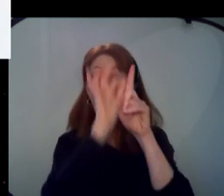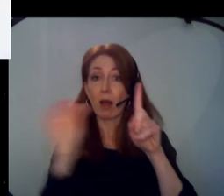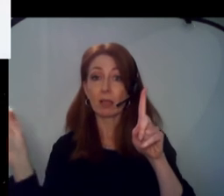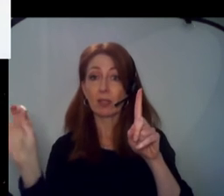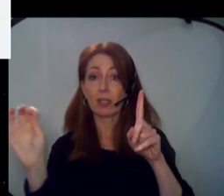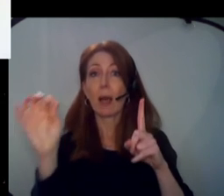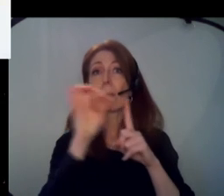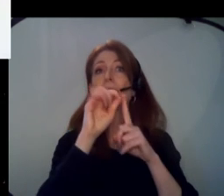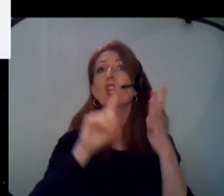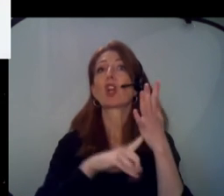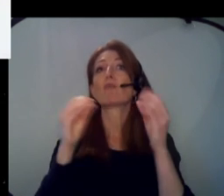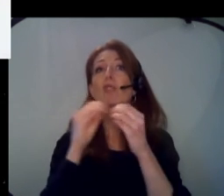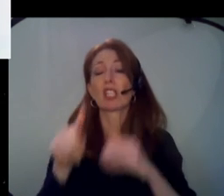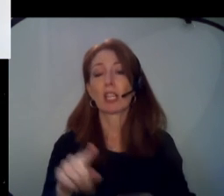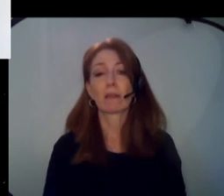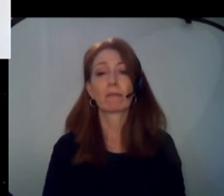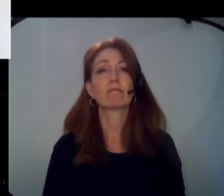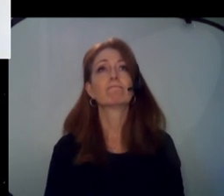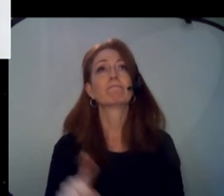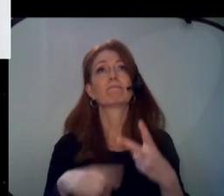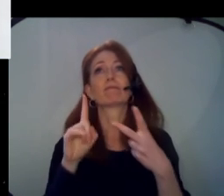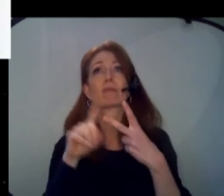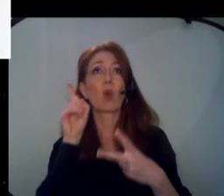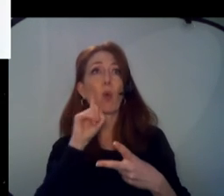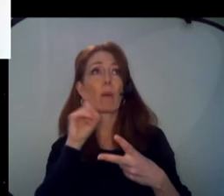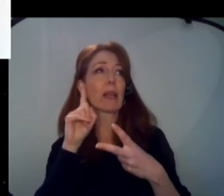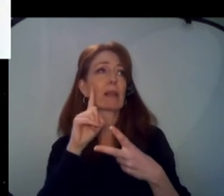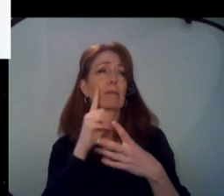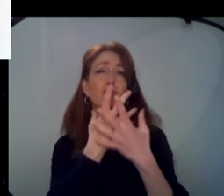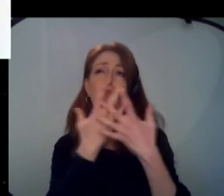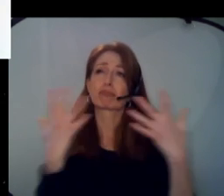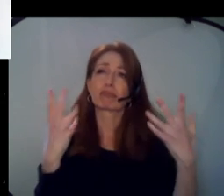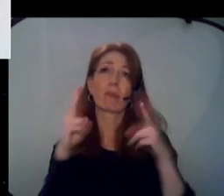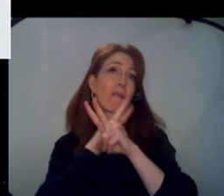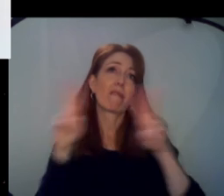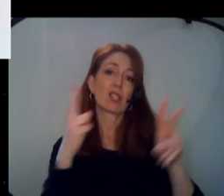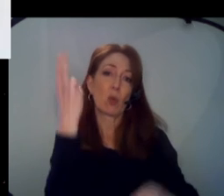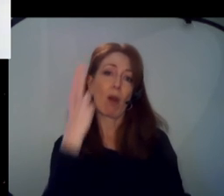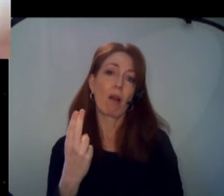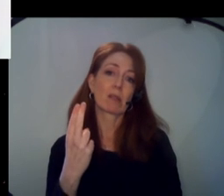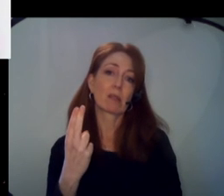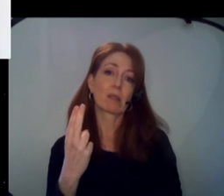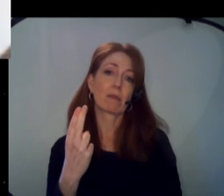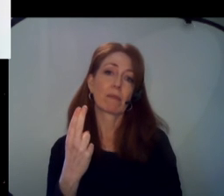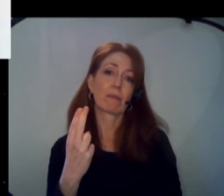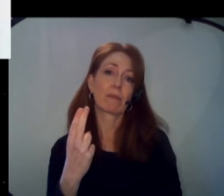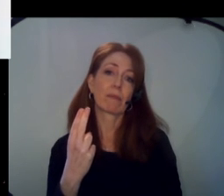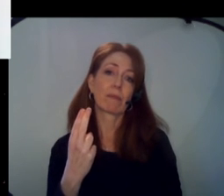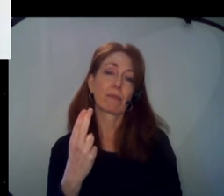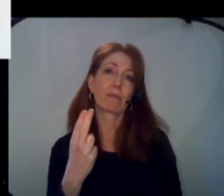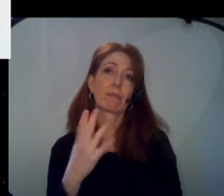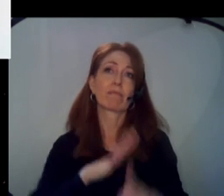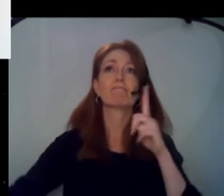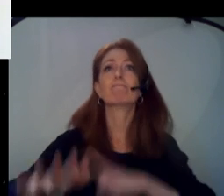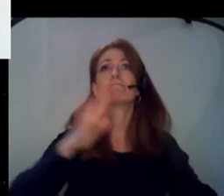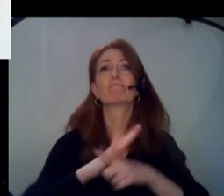Plautilla Bricci. There are women working across the visual arts. So, for example, and the arts more generally. So one